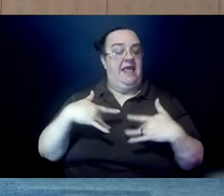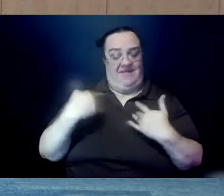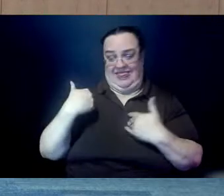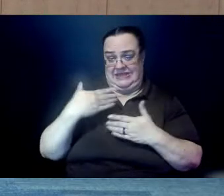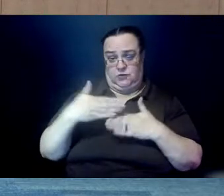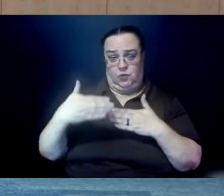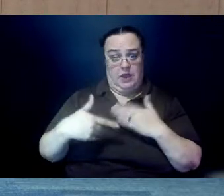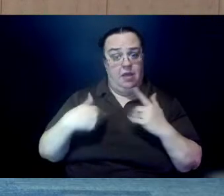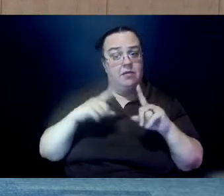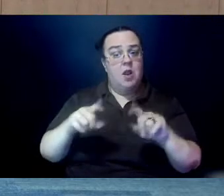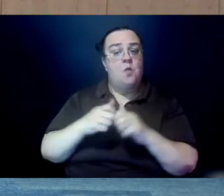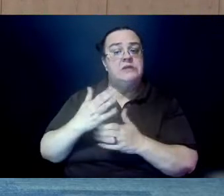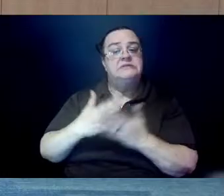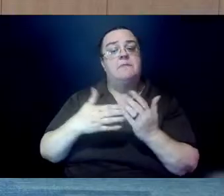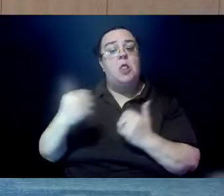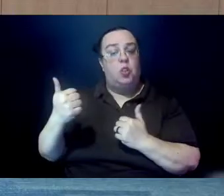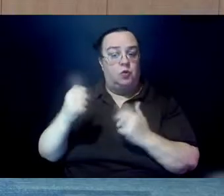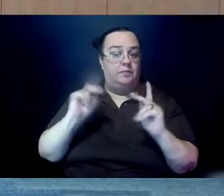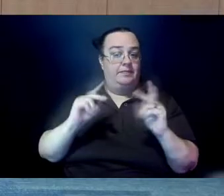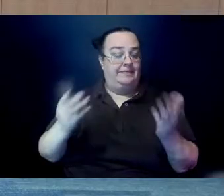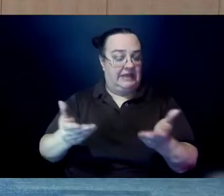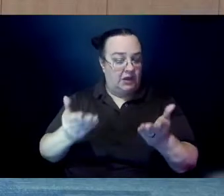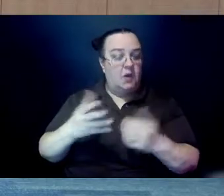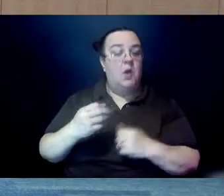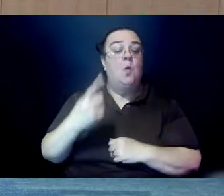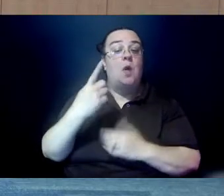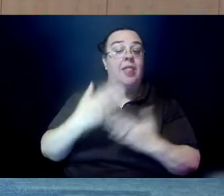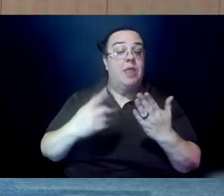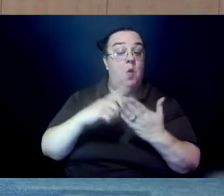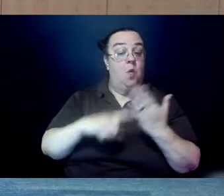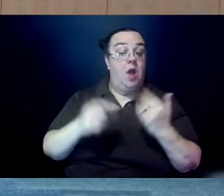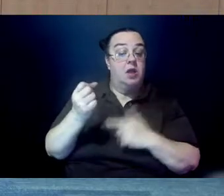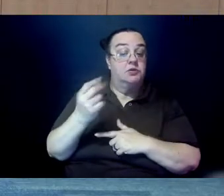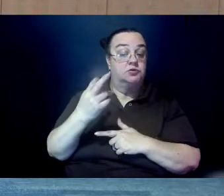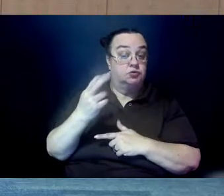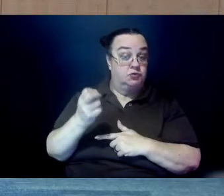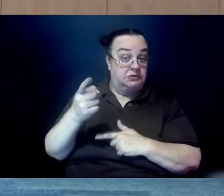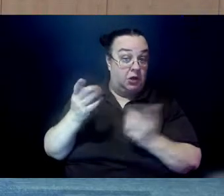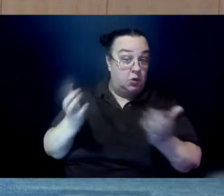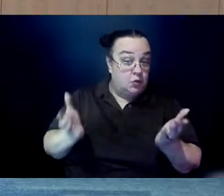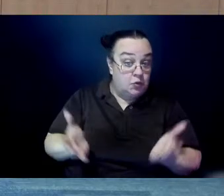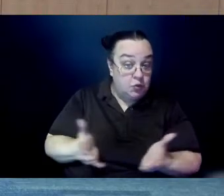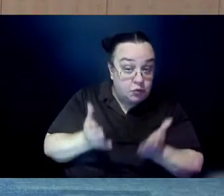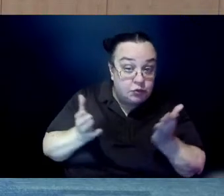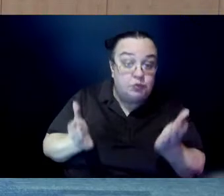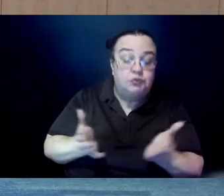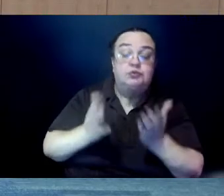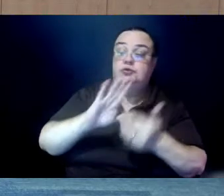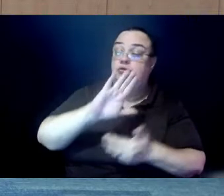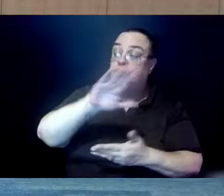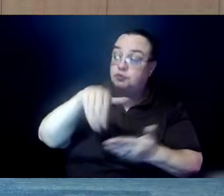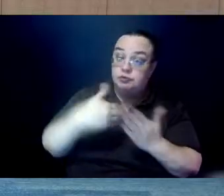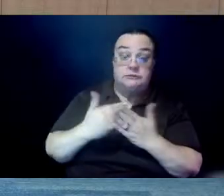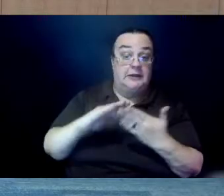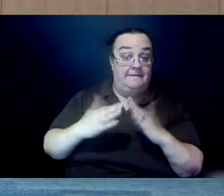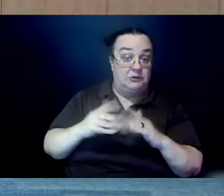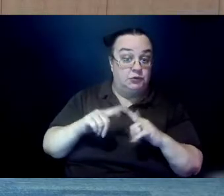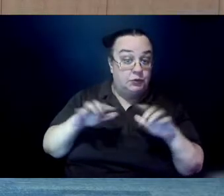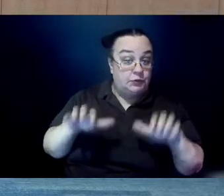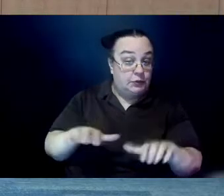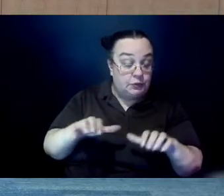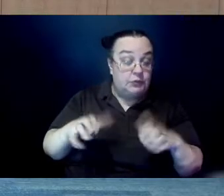my colleagues up here. And one of the things she encouraged all municipalities to do is